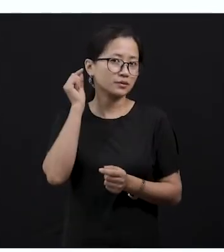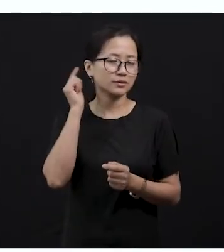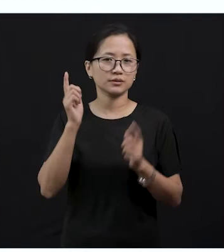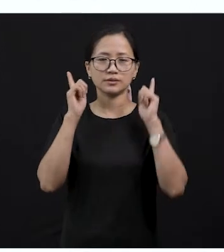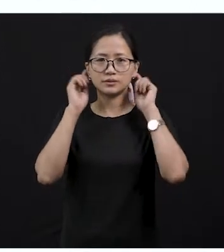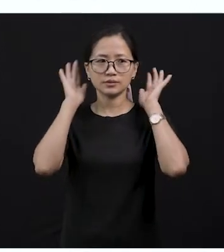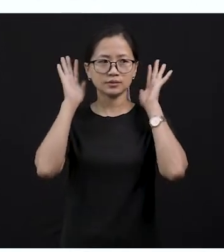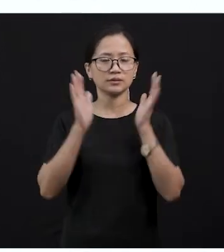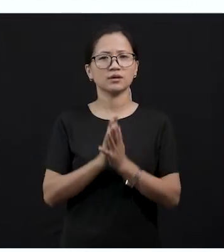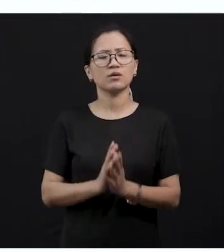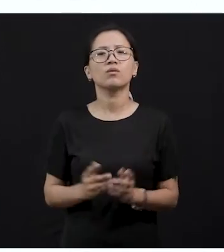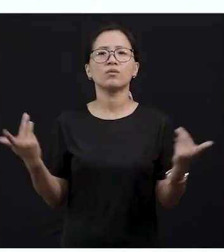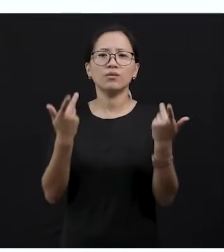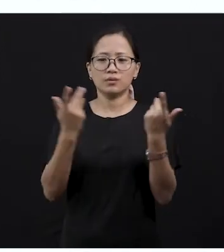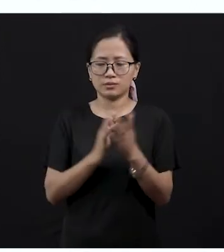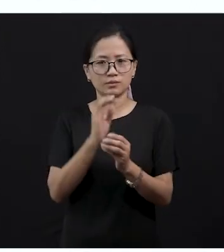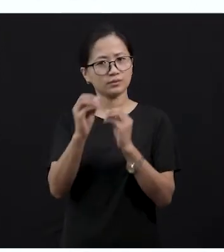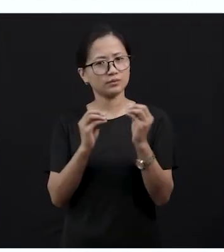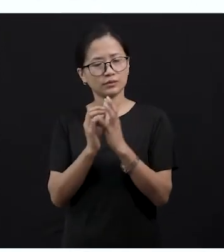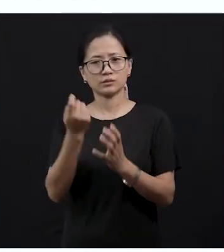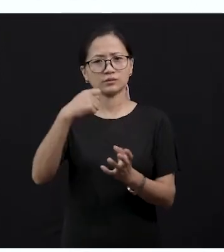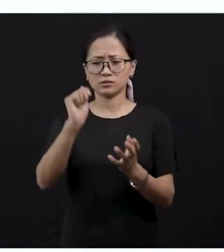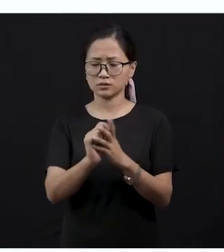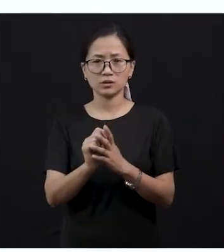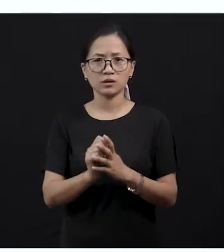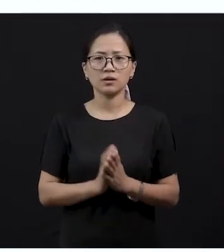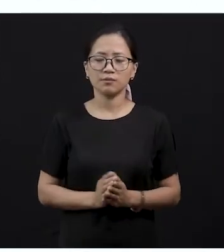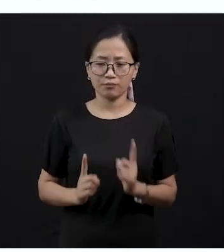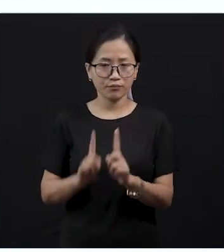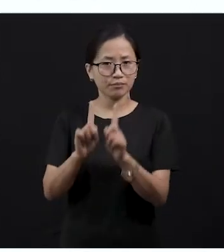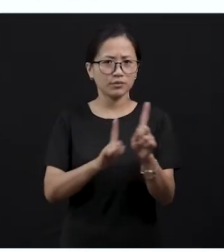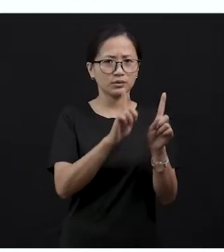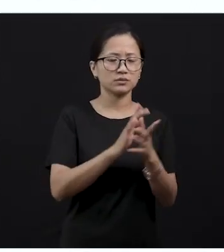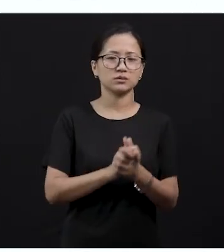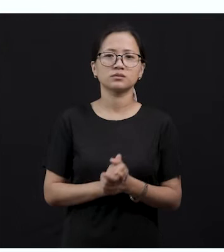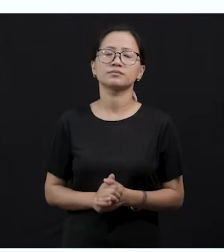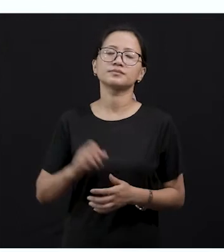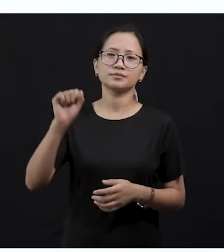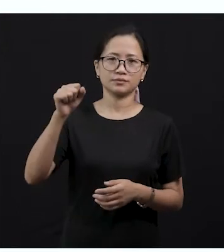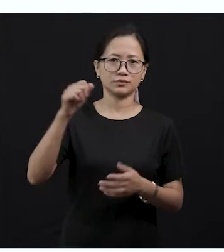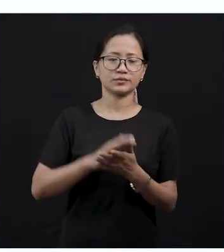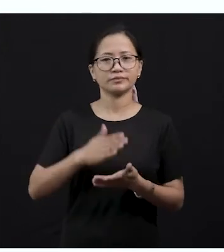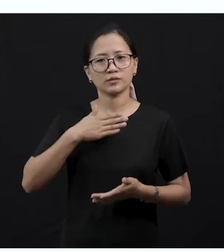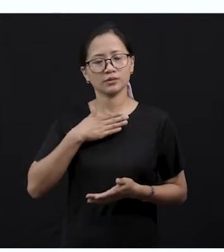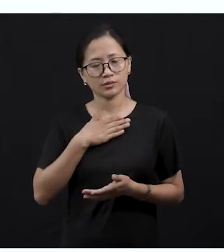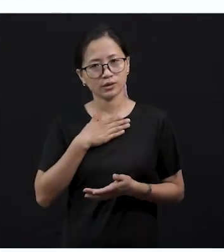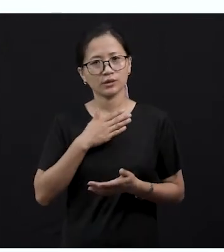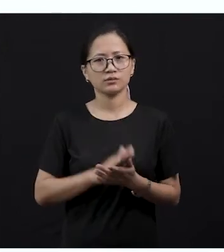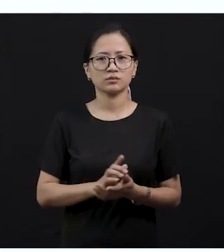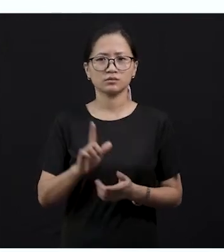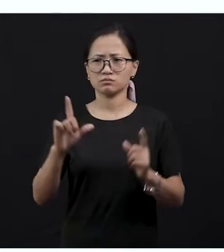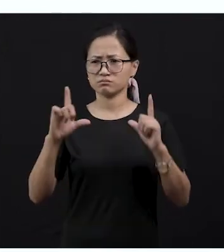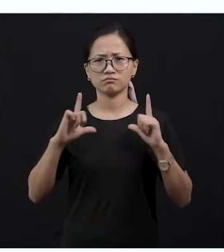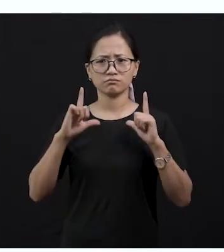about plants? Yes, plants, do they respire? Do they breathe? Yes, they breathe. They don't have